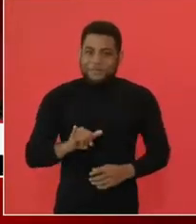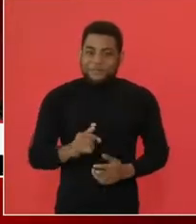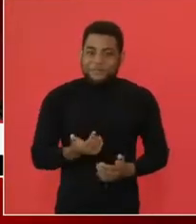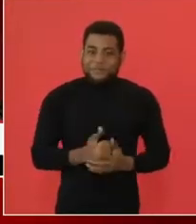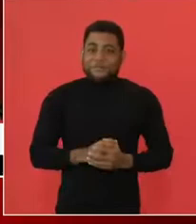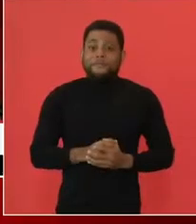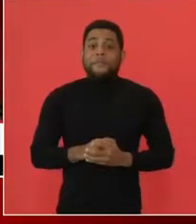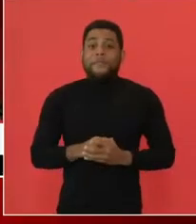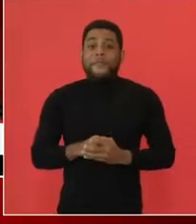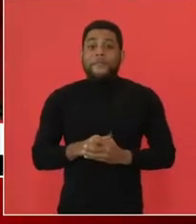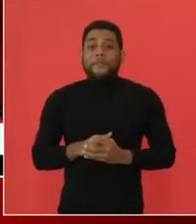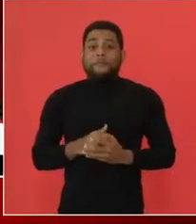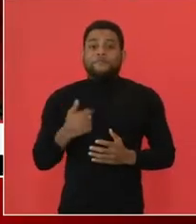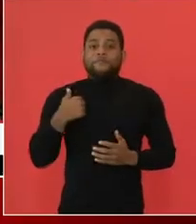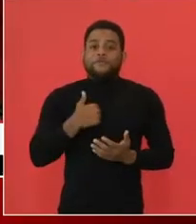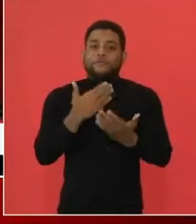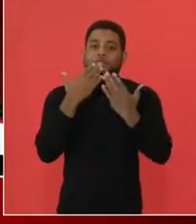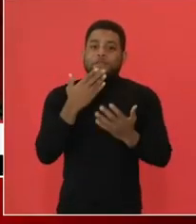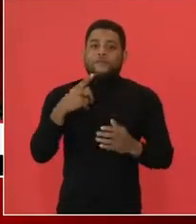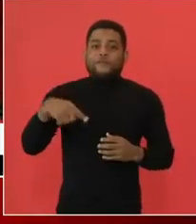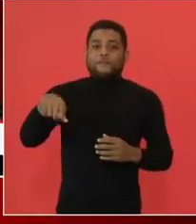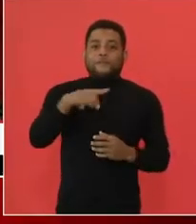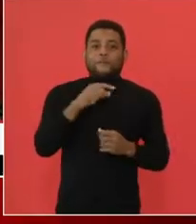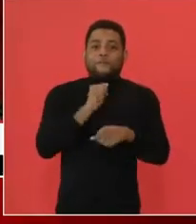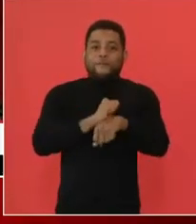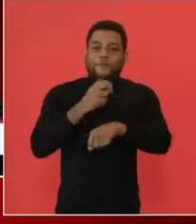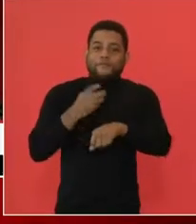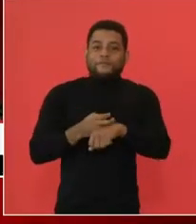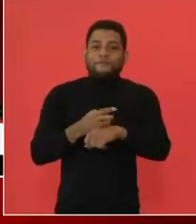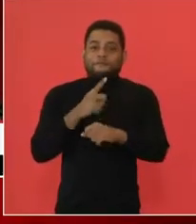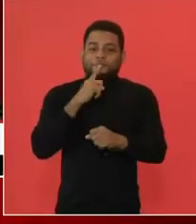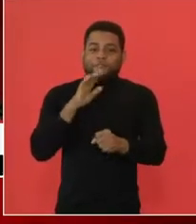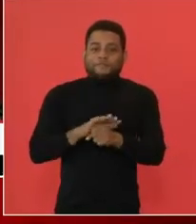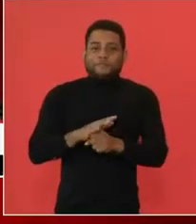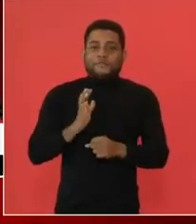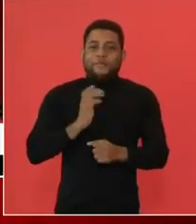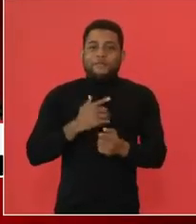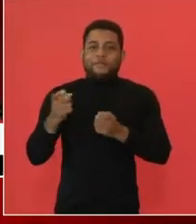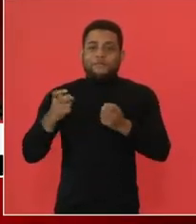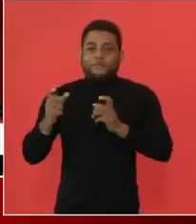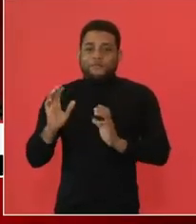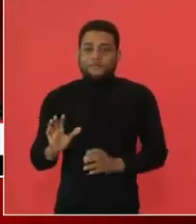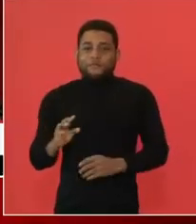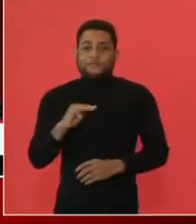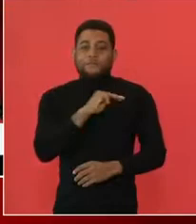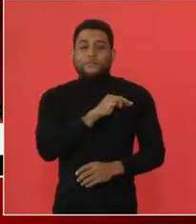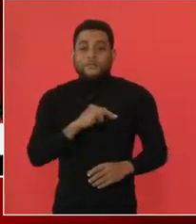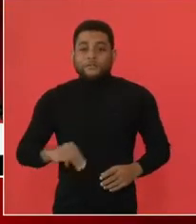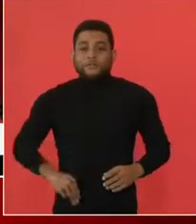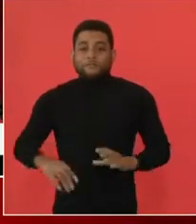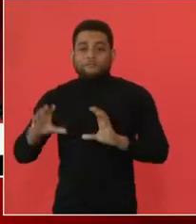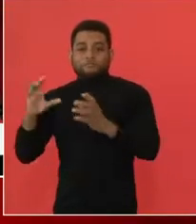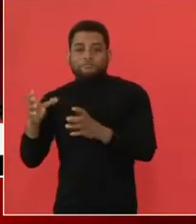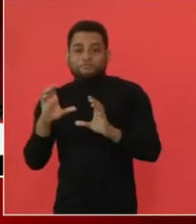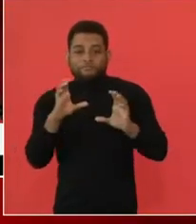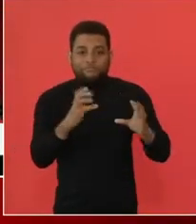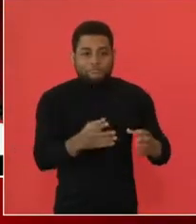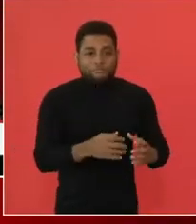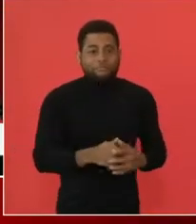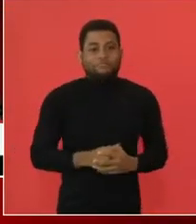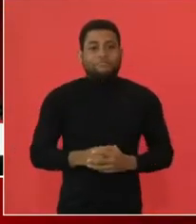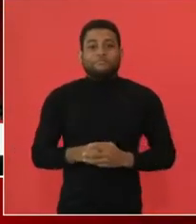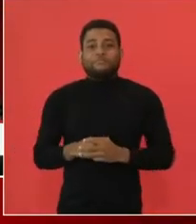for all the hard work and dedication of our director, of our mayor, of our